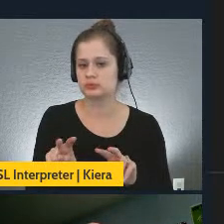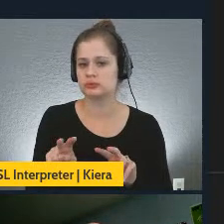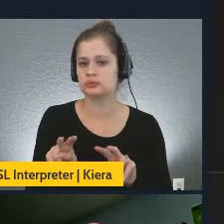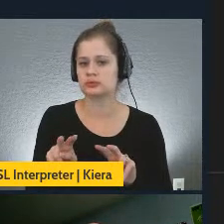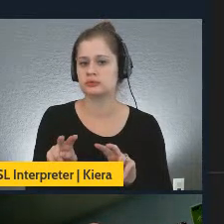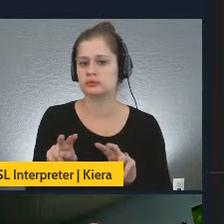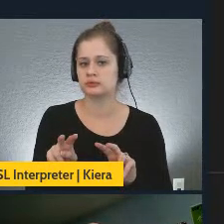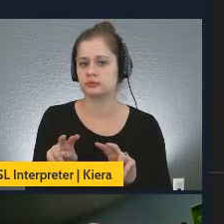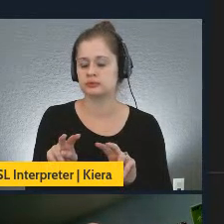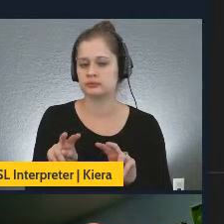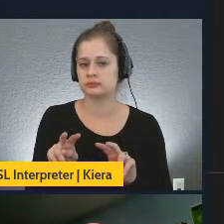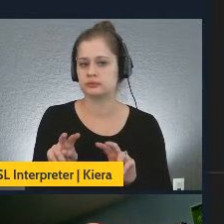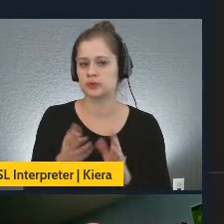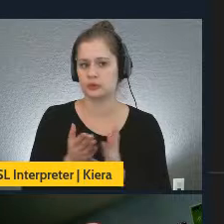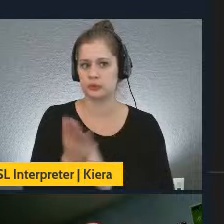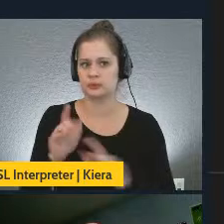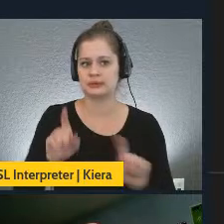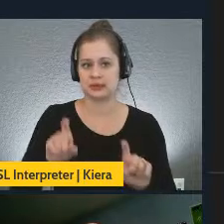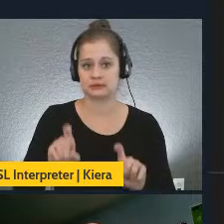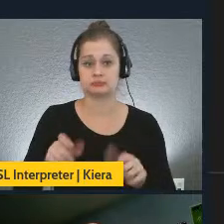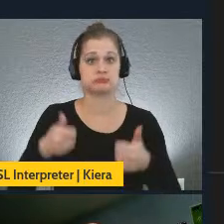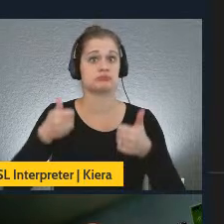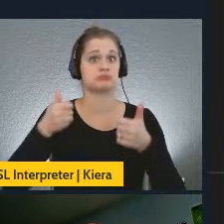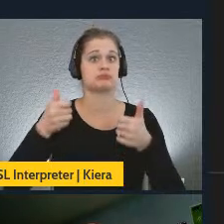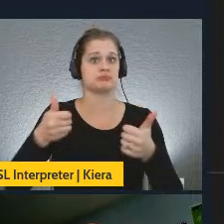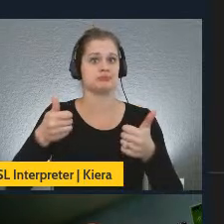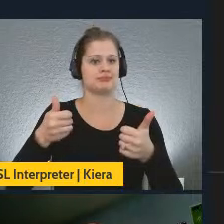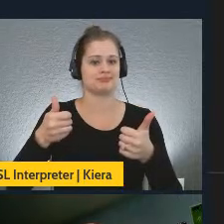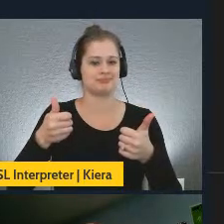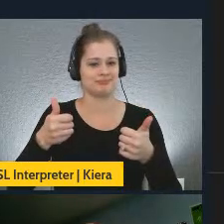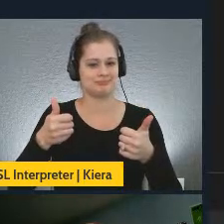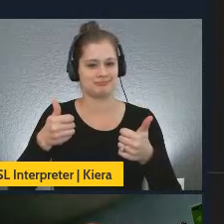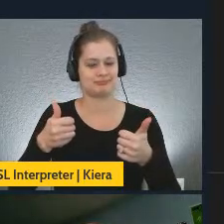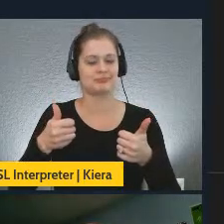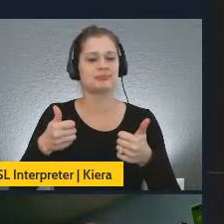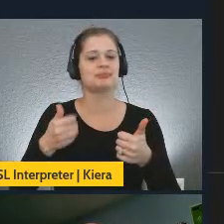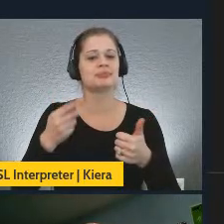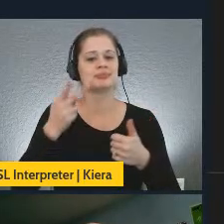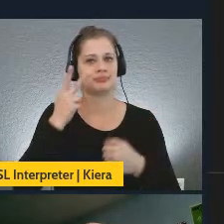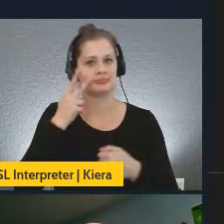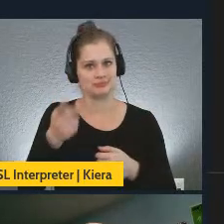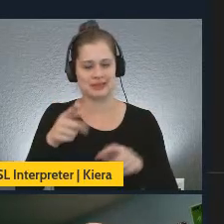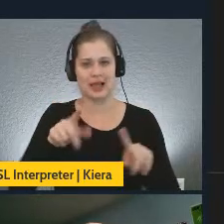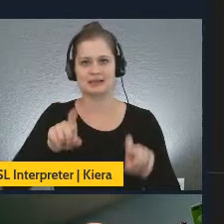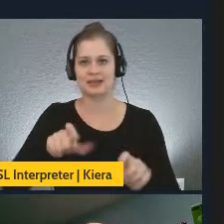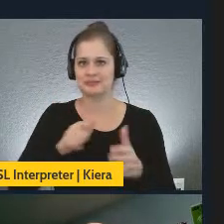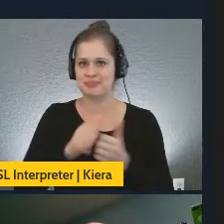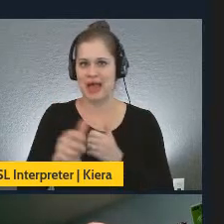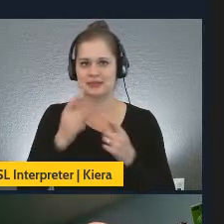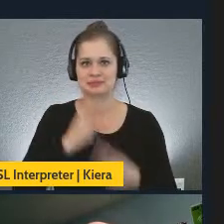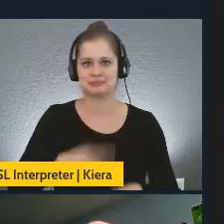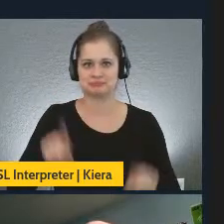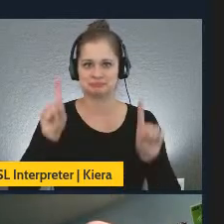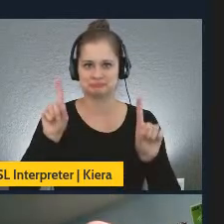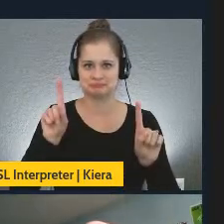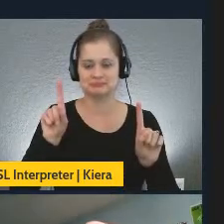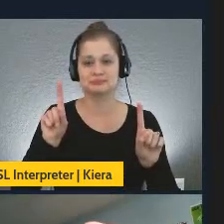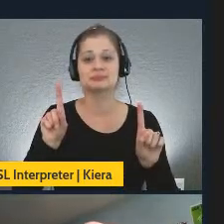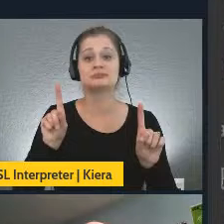our test. And there we go. We can see that our test is passing. And